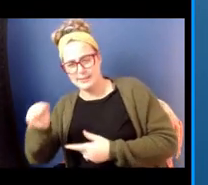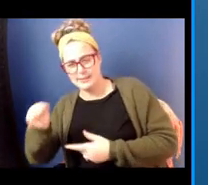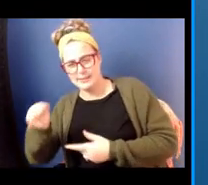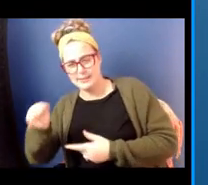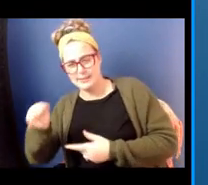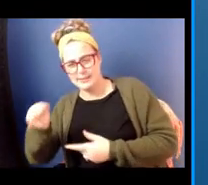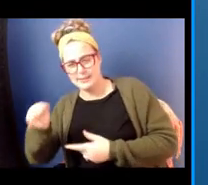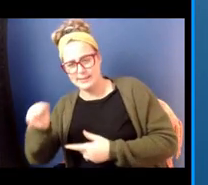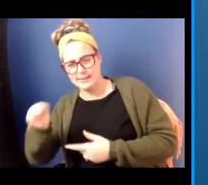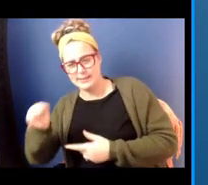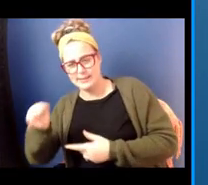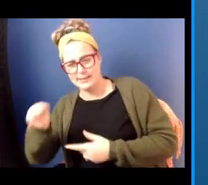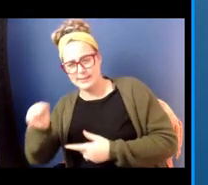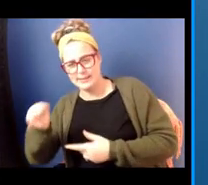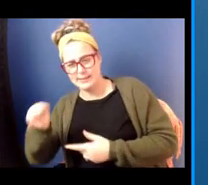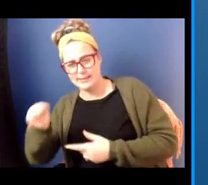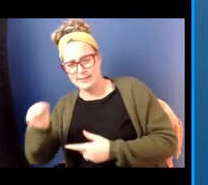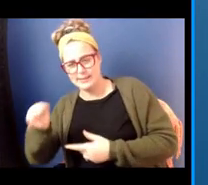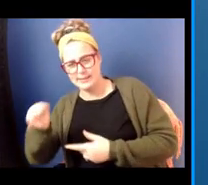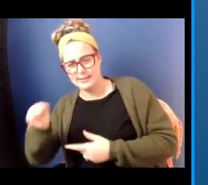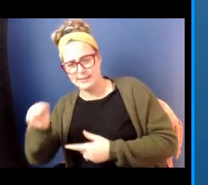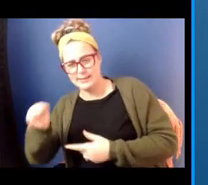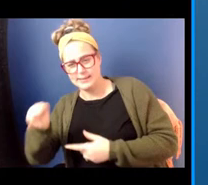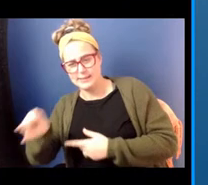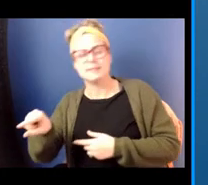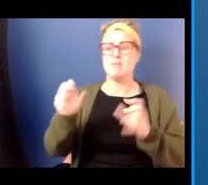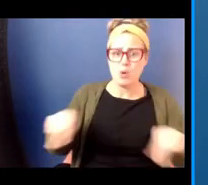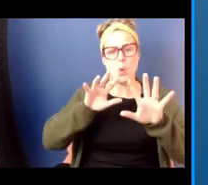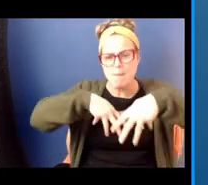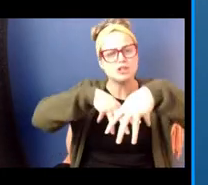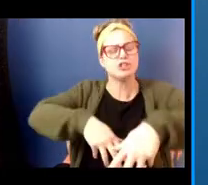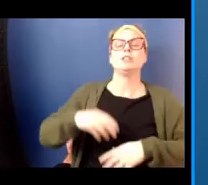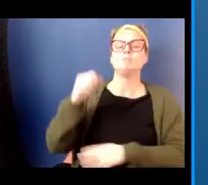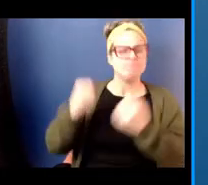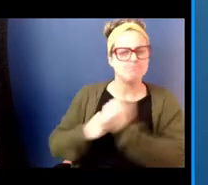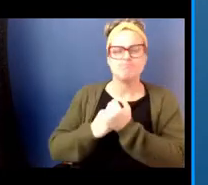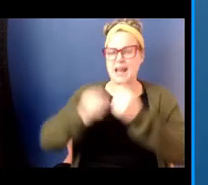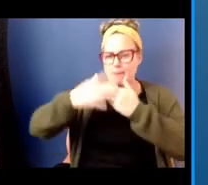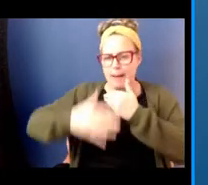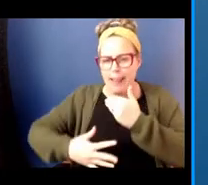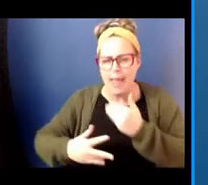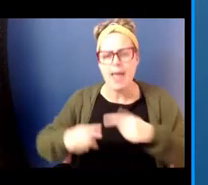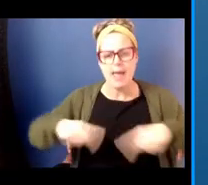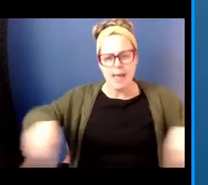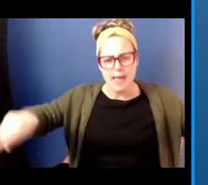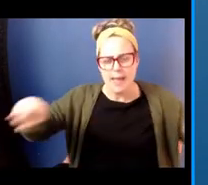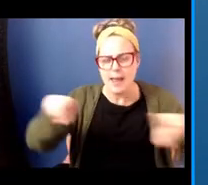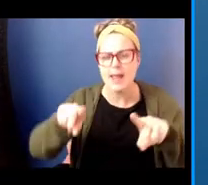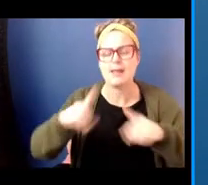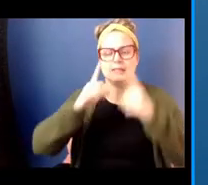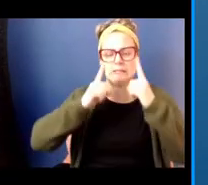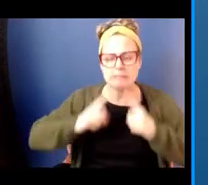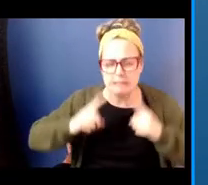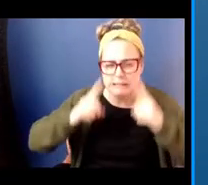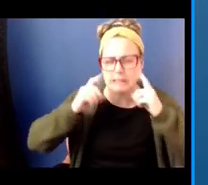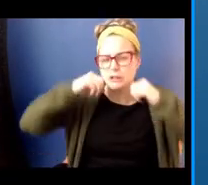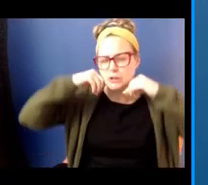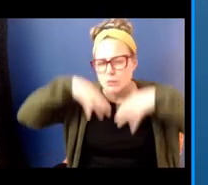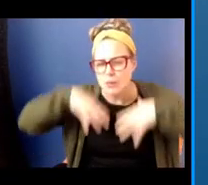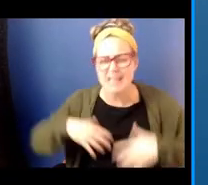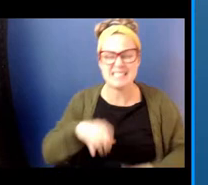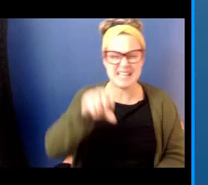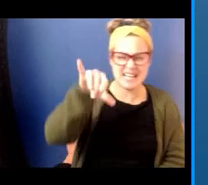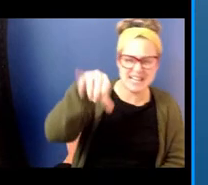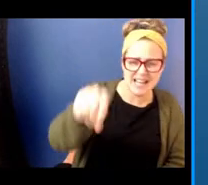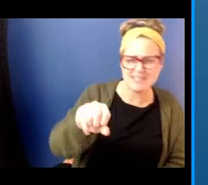Joe Lauren yes Jesse Jackson I've lived this party I've been out with New Hampshire God I got winter clothes because